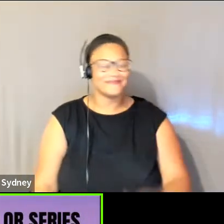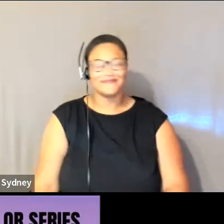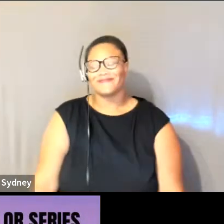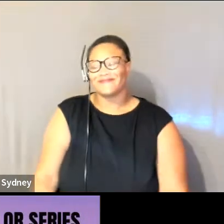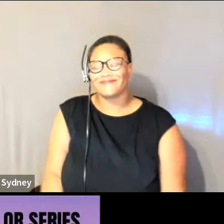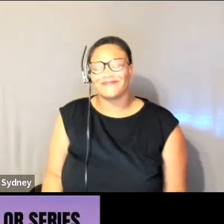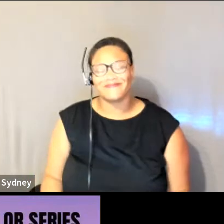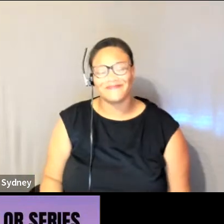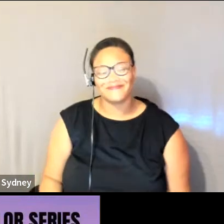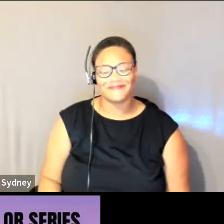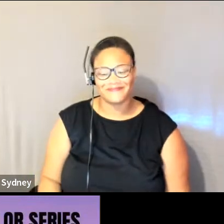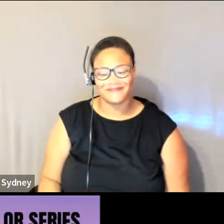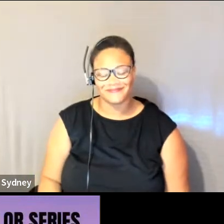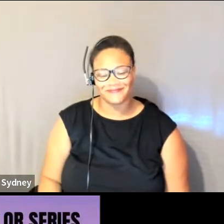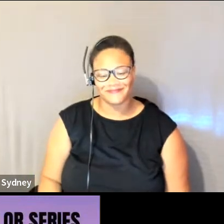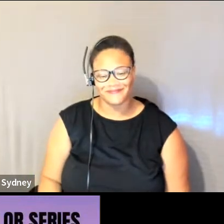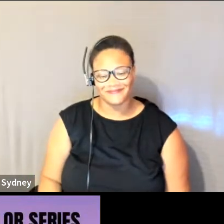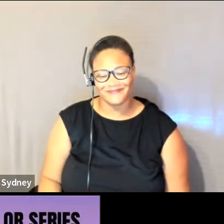All right.